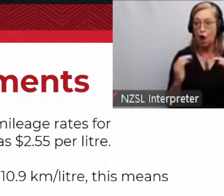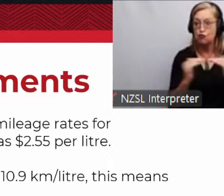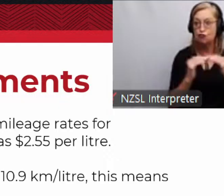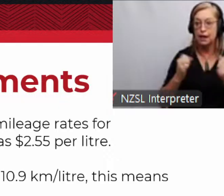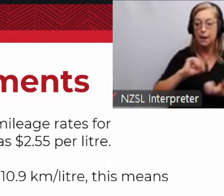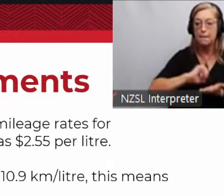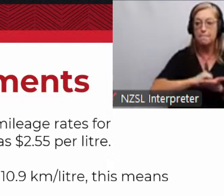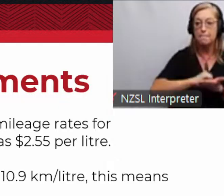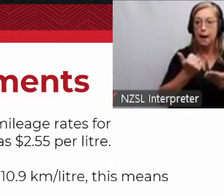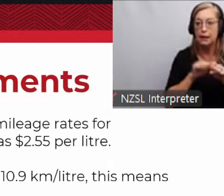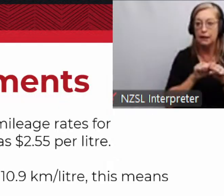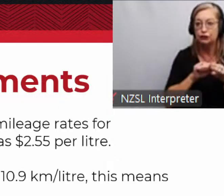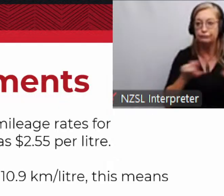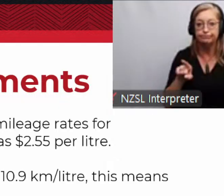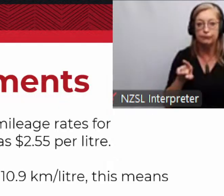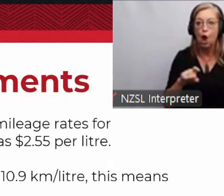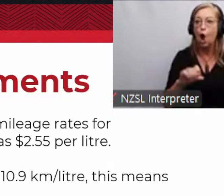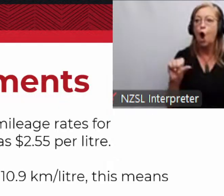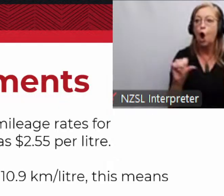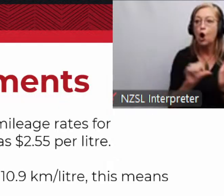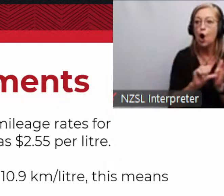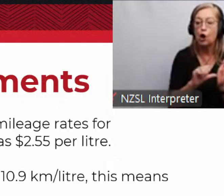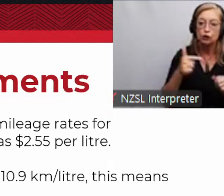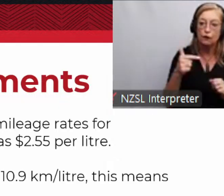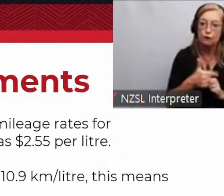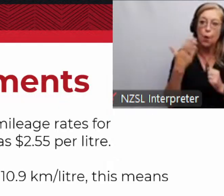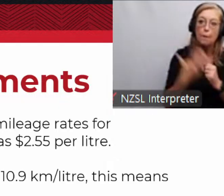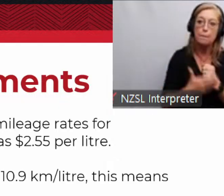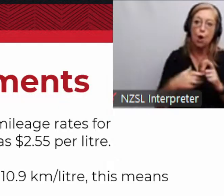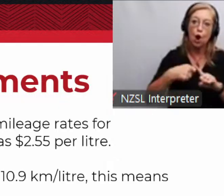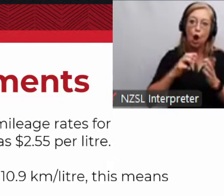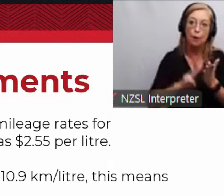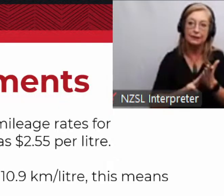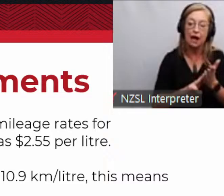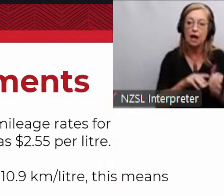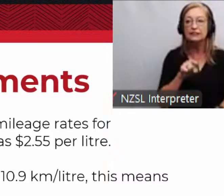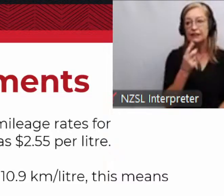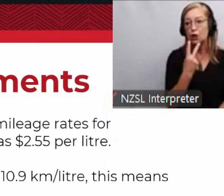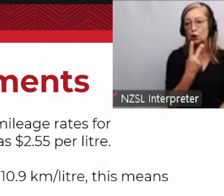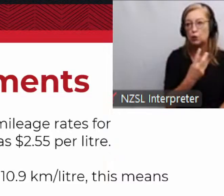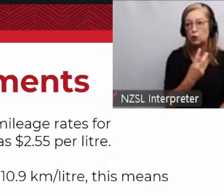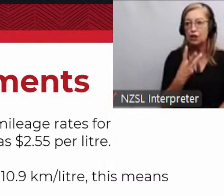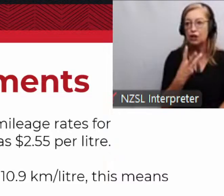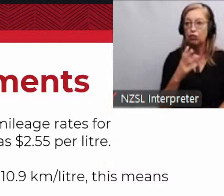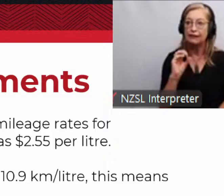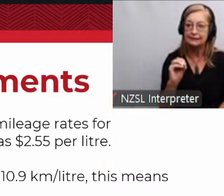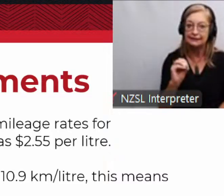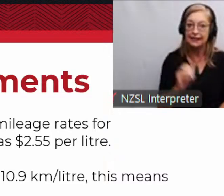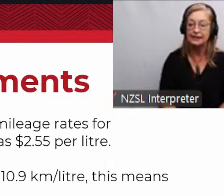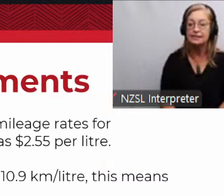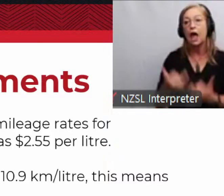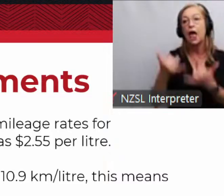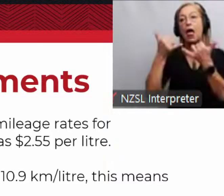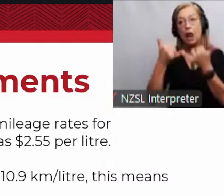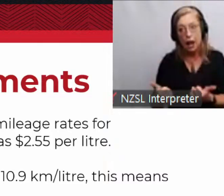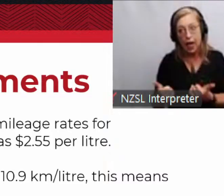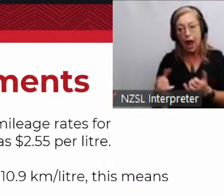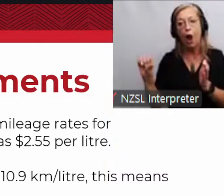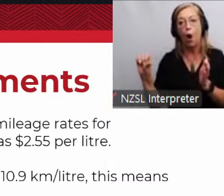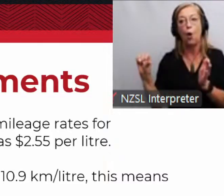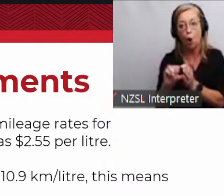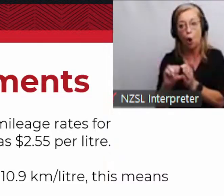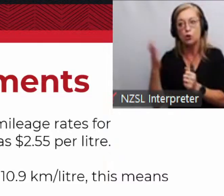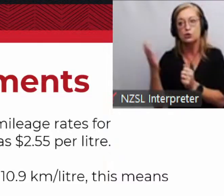cost of fuel per kilometre was about 23 cents. Now the cost per kilometre is 31